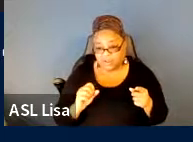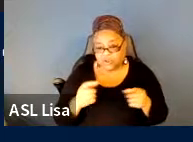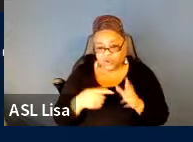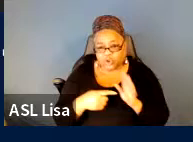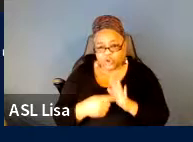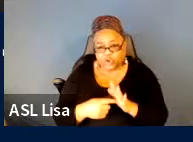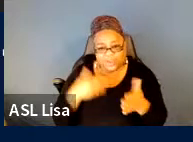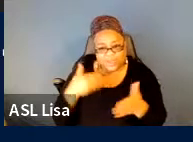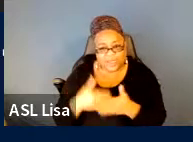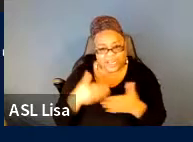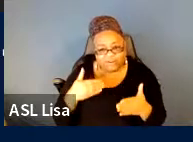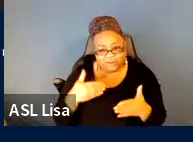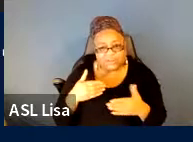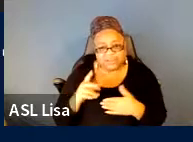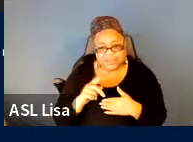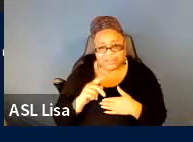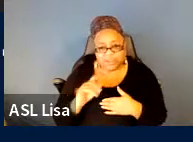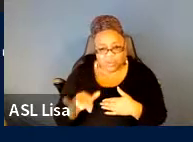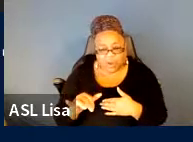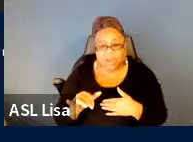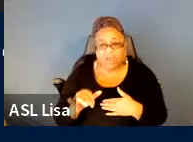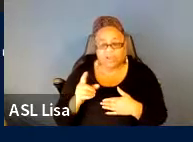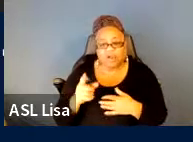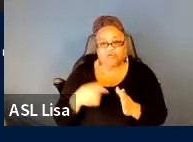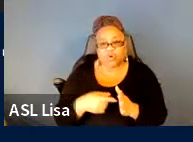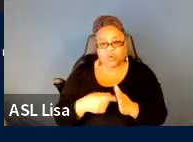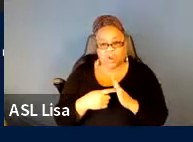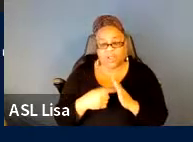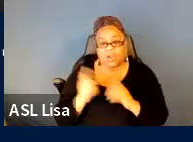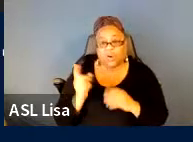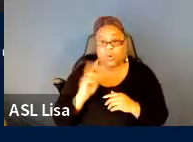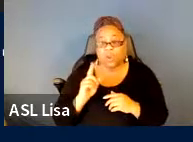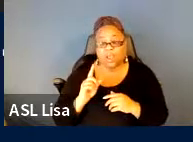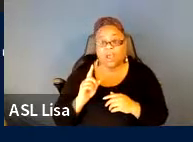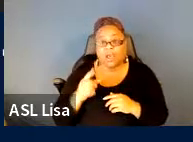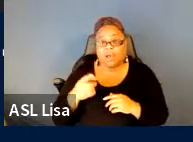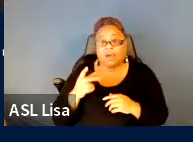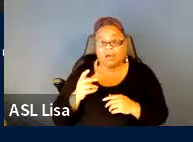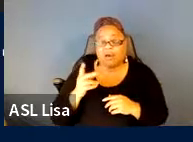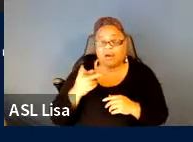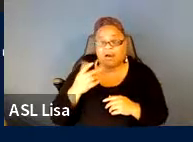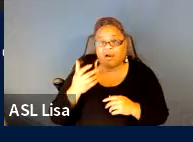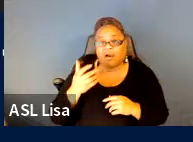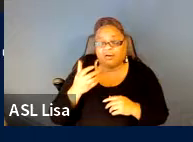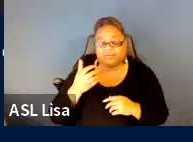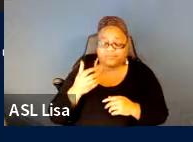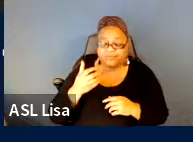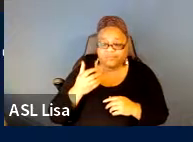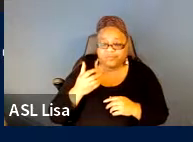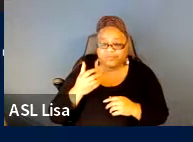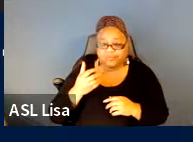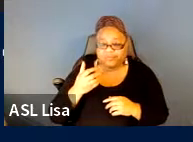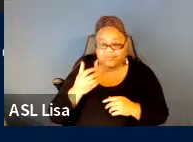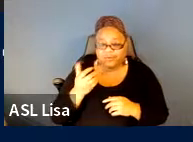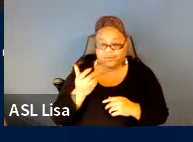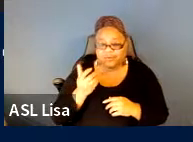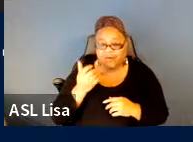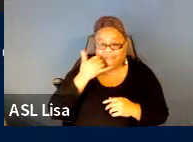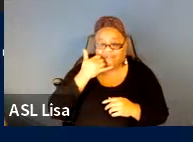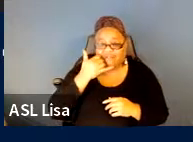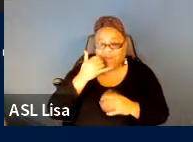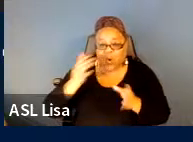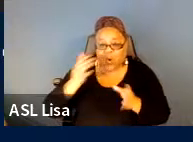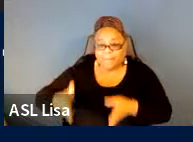in general are also required at payphone banks with TTYs. These directional signs must include